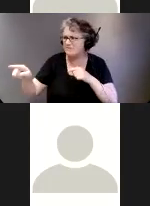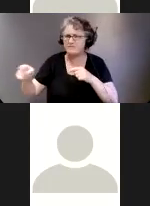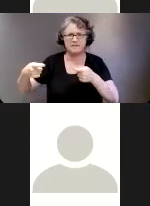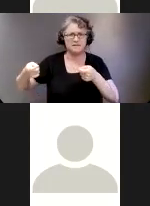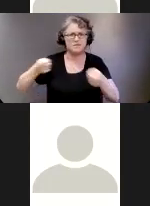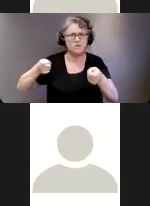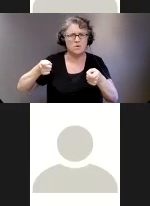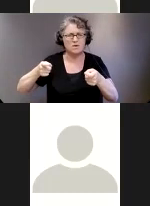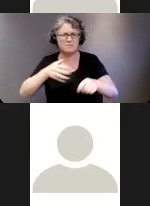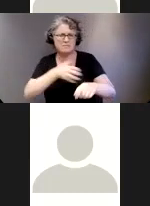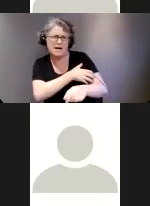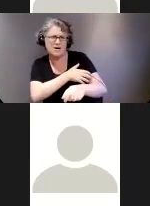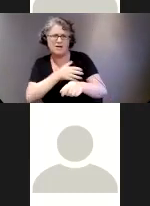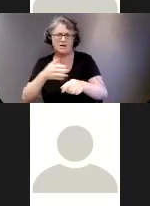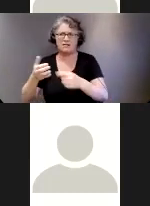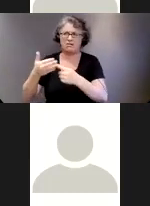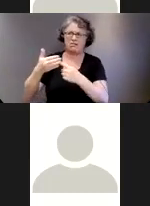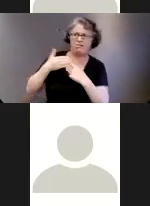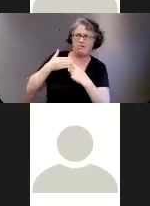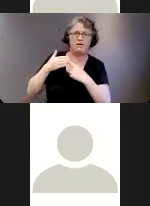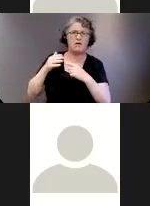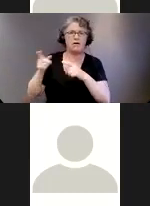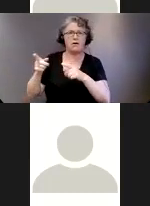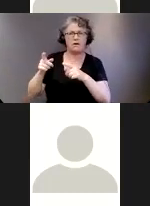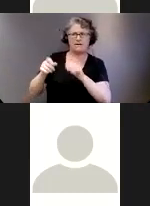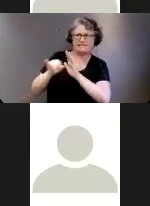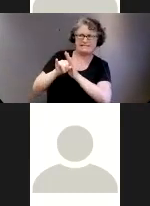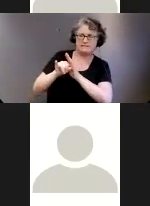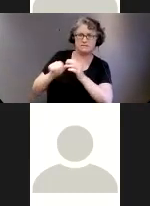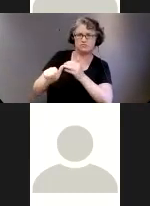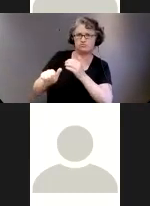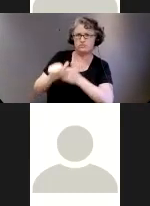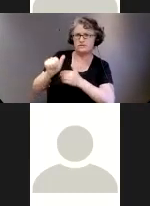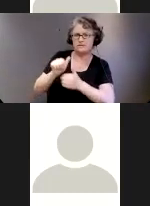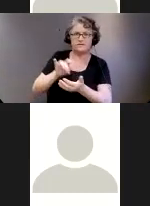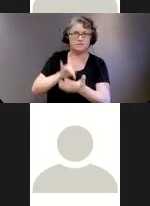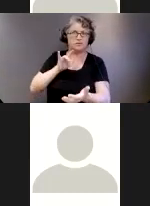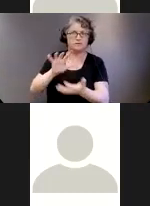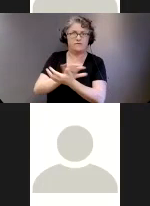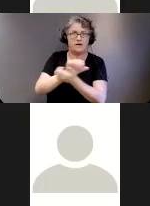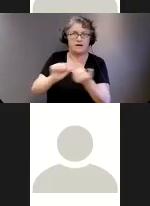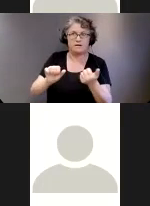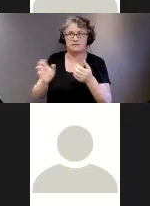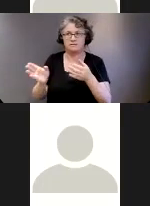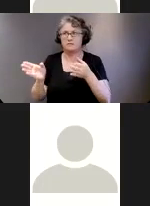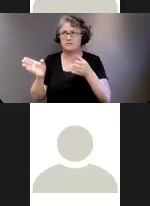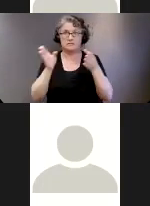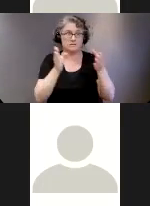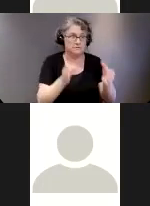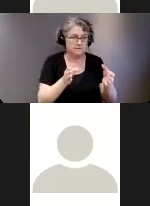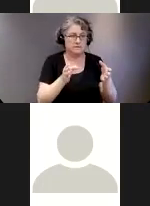control and are indicating a risk of or presence of abuse or violence, and separate those